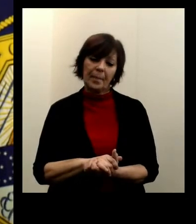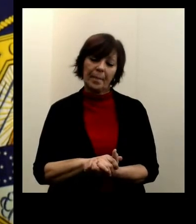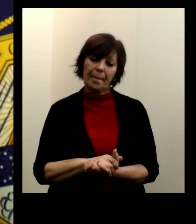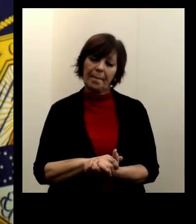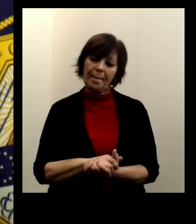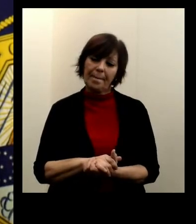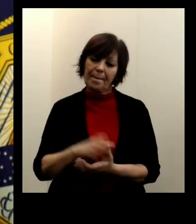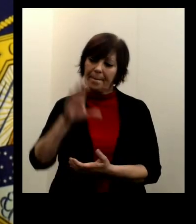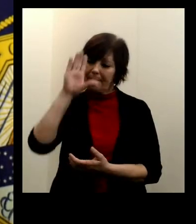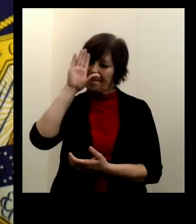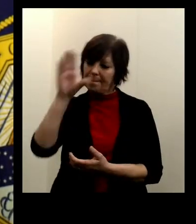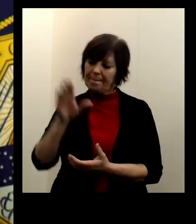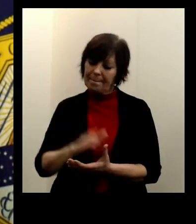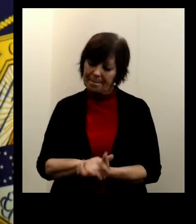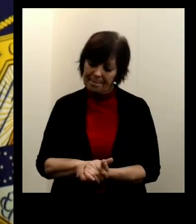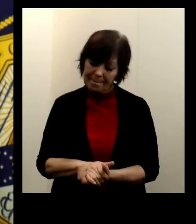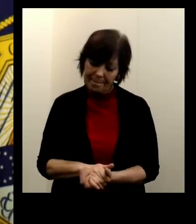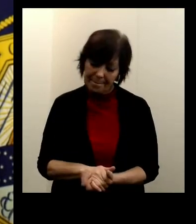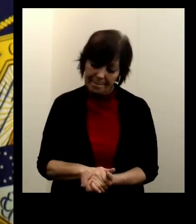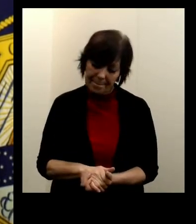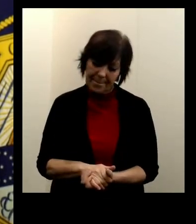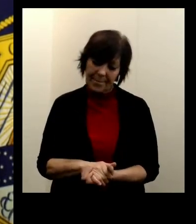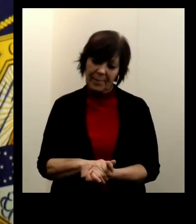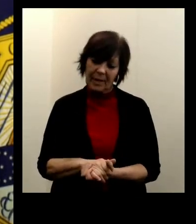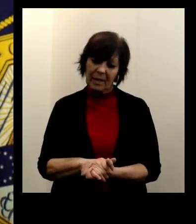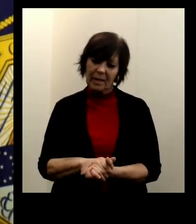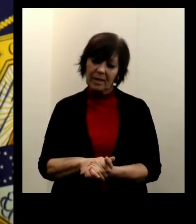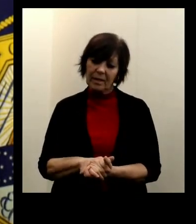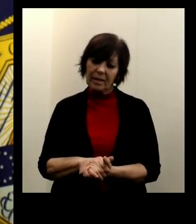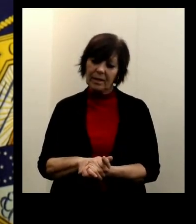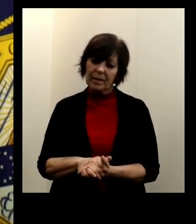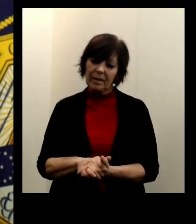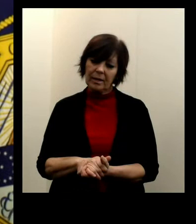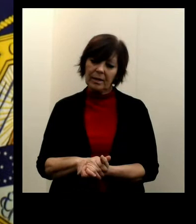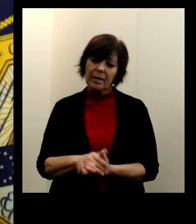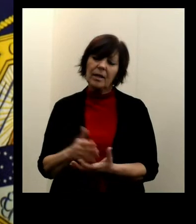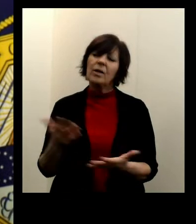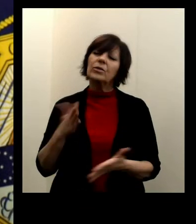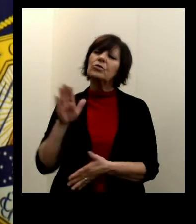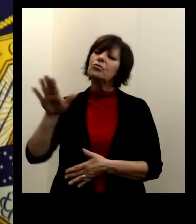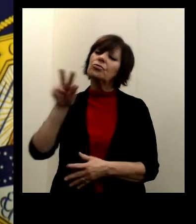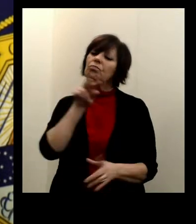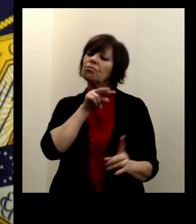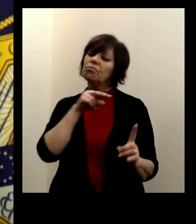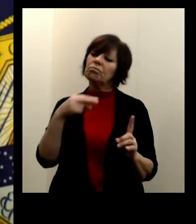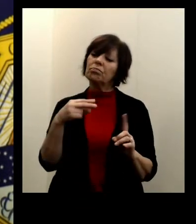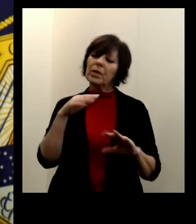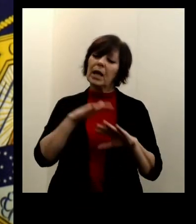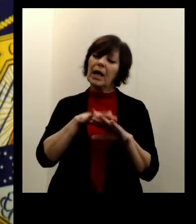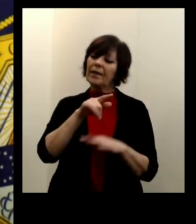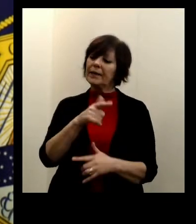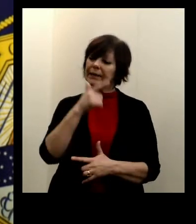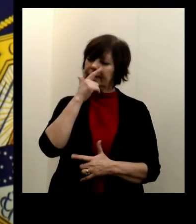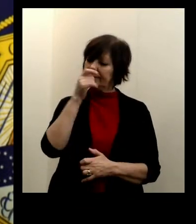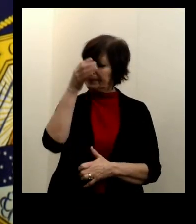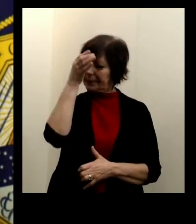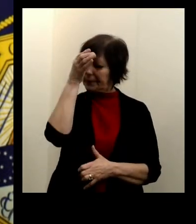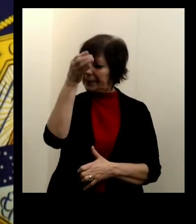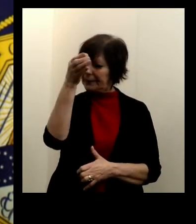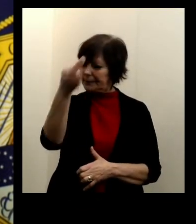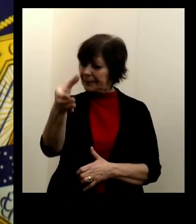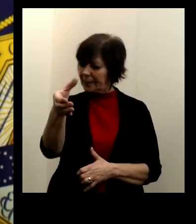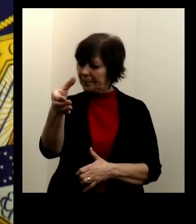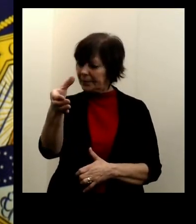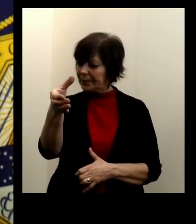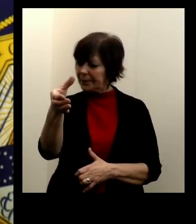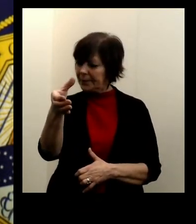Hey, Mark, can you hear me all right? I can, Michael. Go ahead. Okay. I'd love to get your perspective on this interesting concept that's come my way